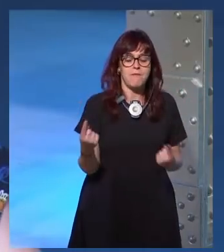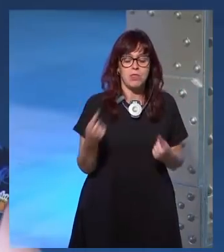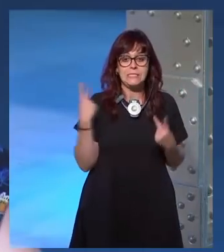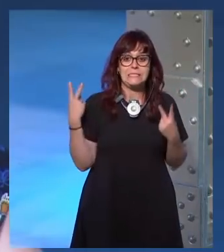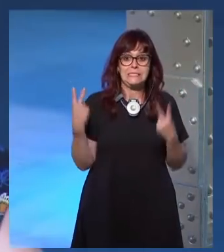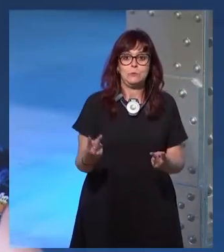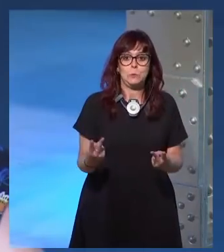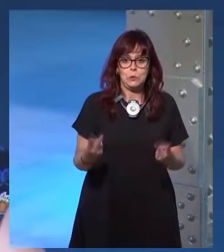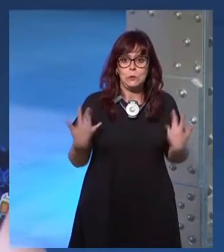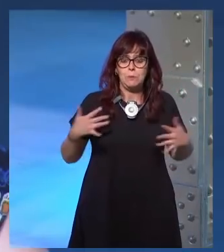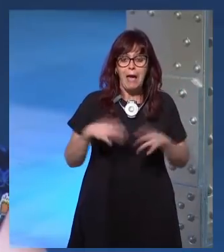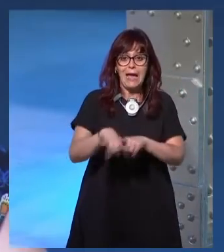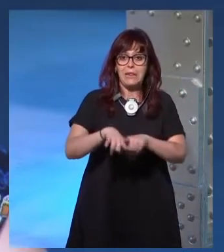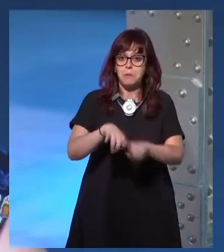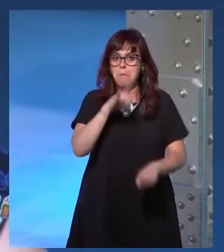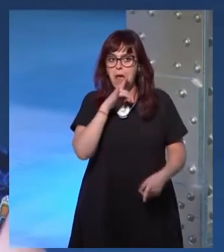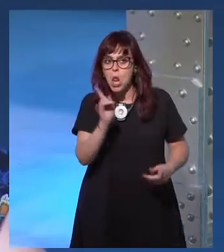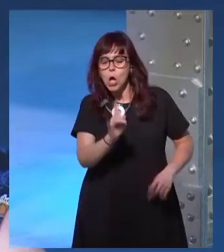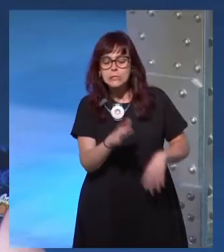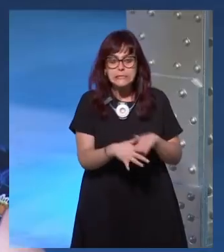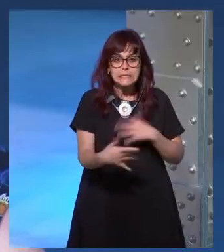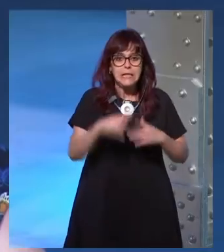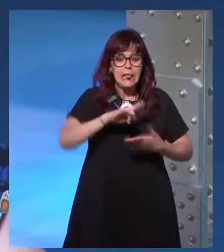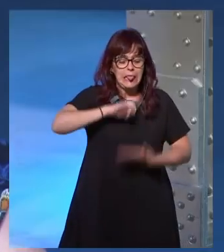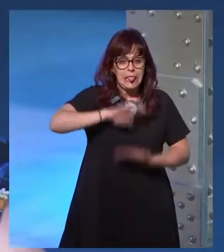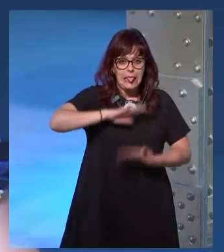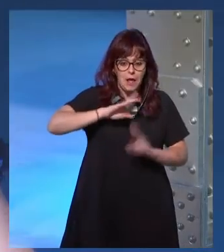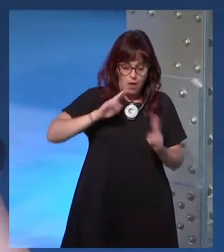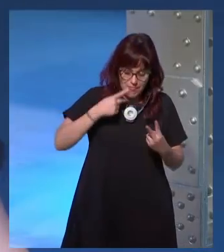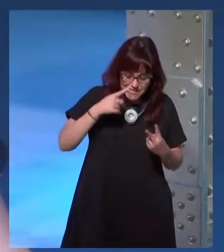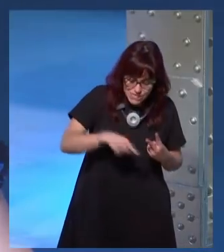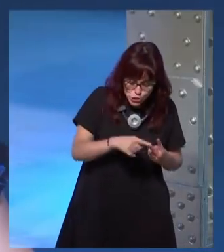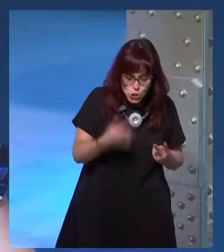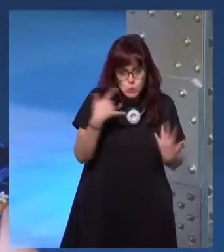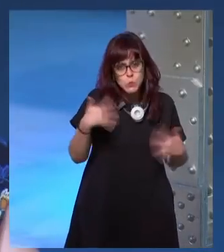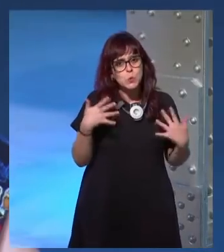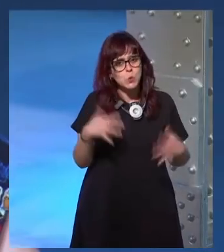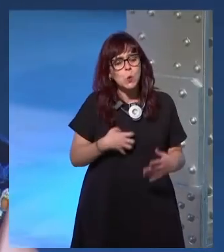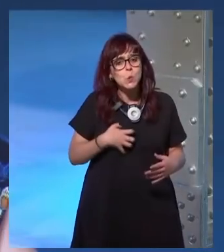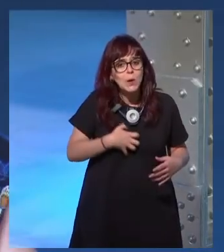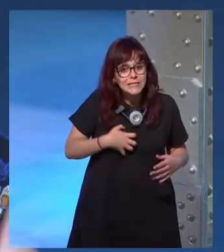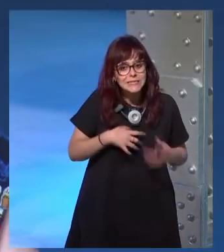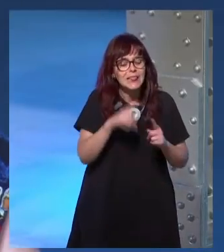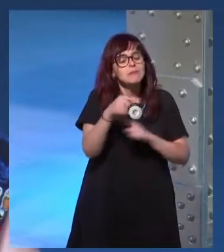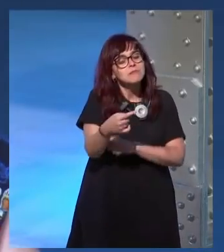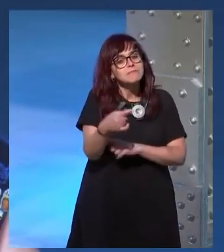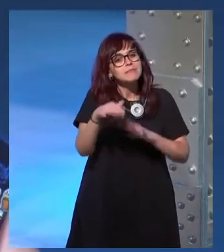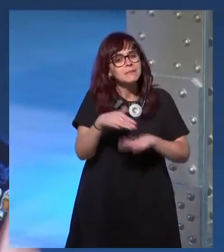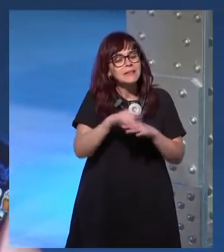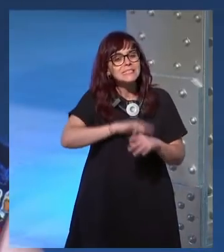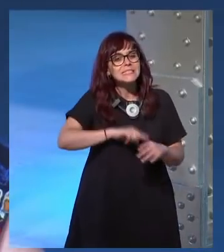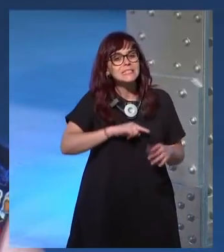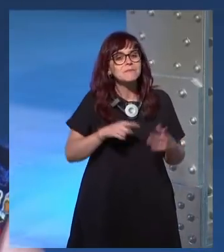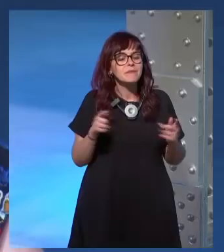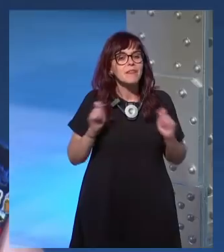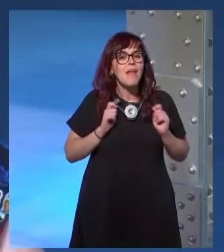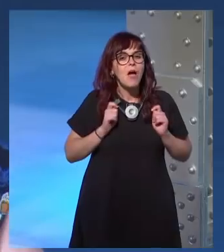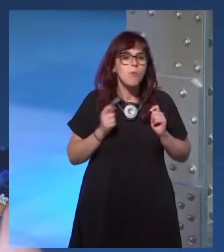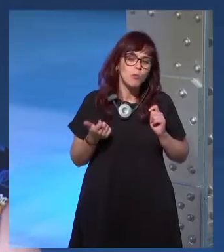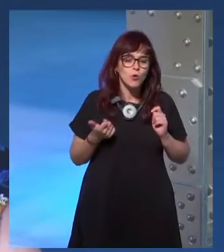that pressure, and then when you've published one book or a second book, you don't really know if you're going to be capable of doing it